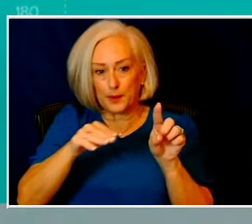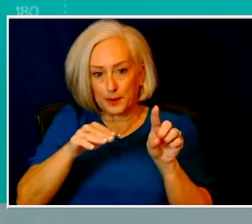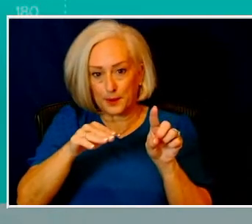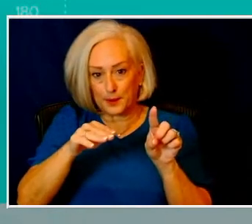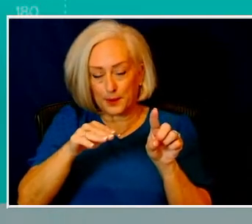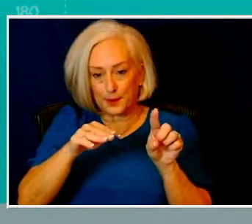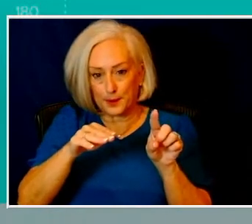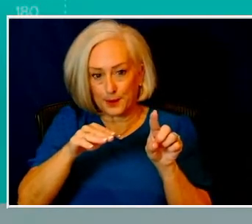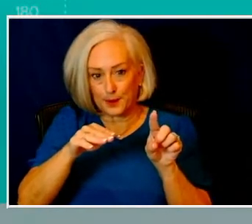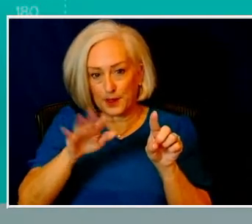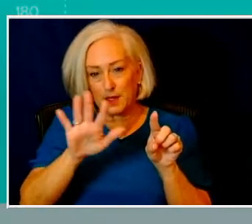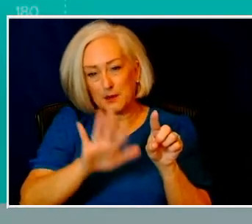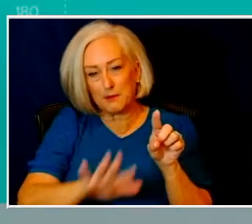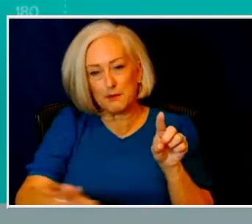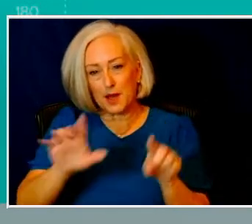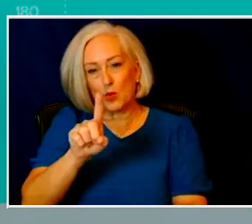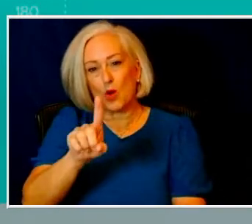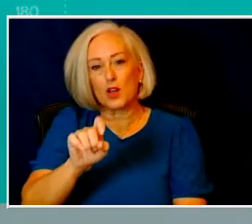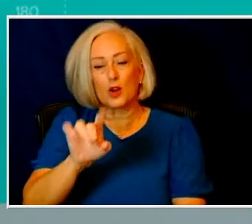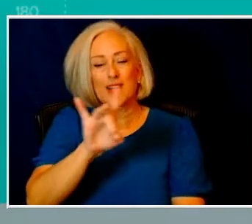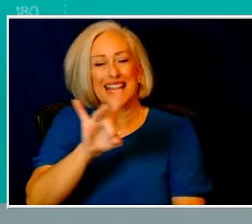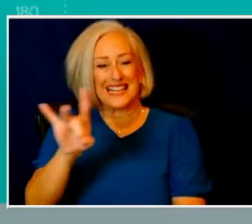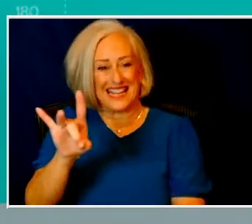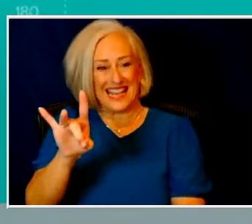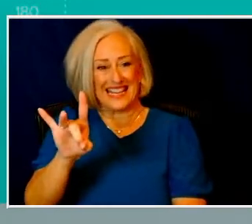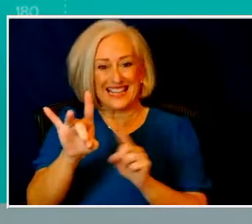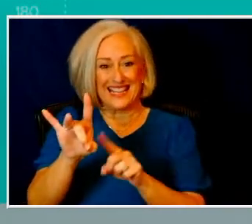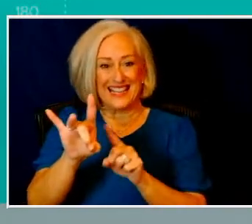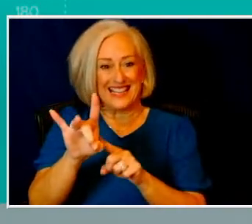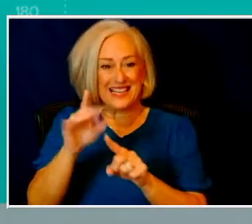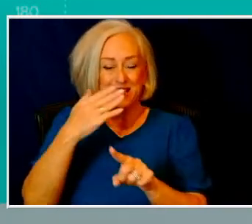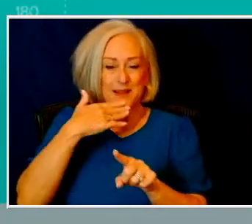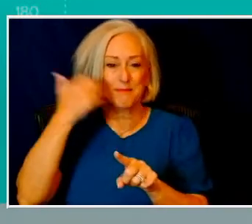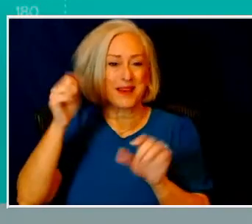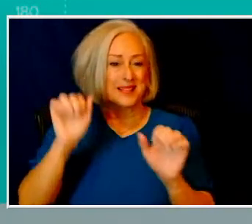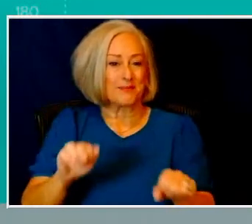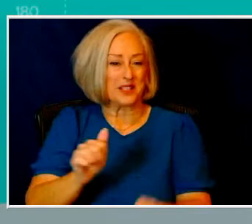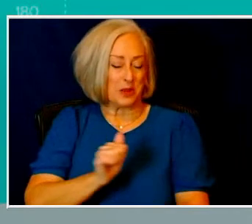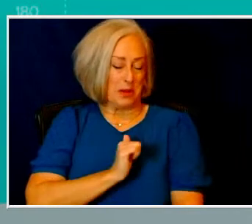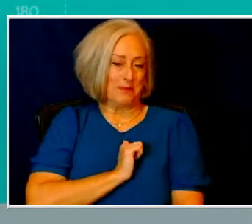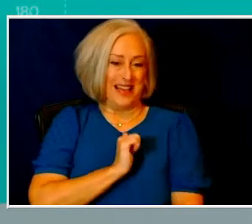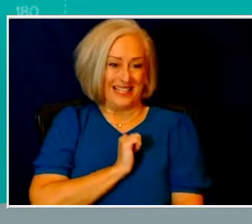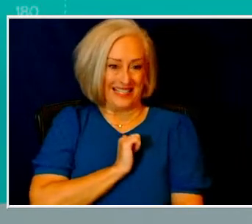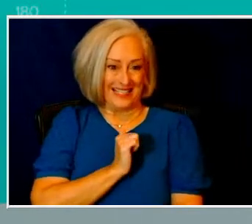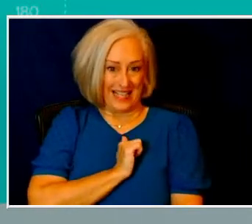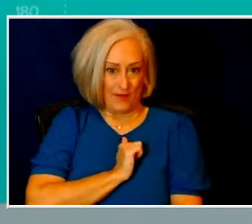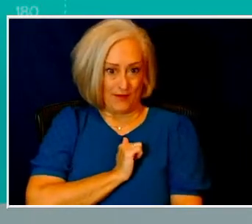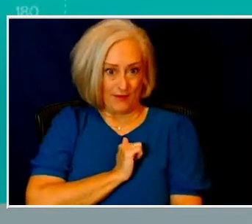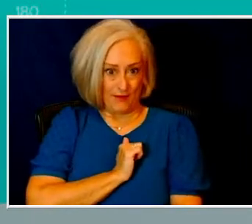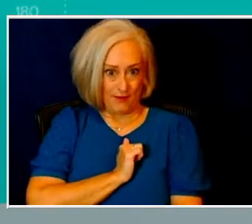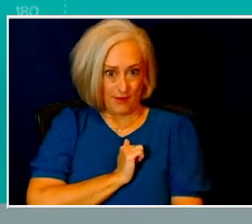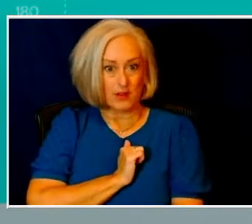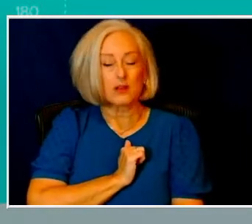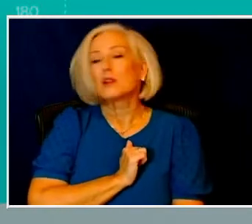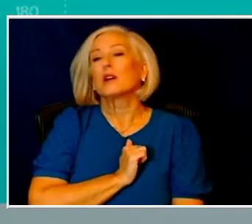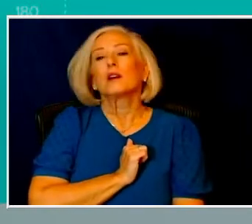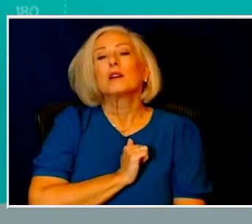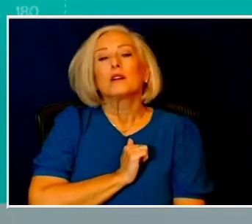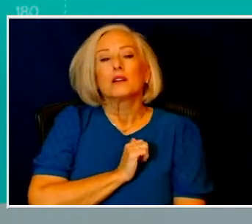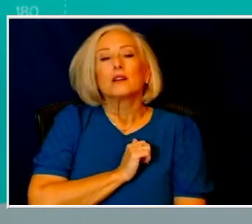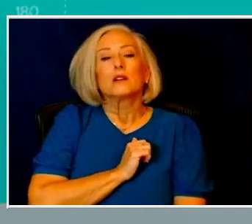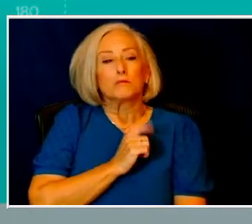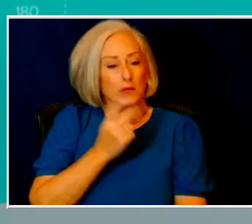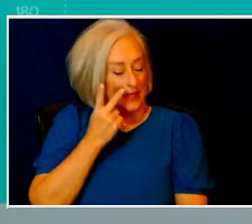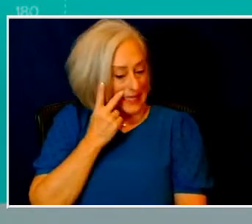probably 188. That's the best I ever did on my own. And they do show that I